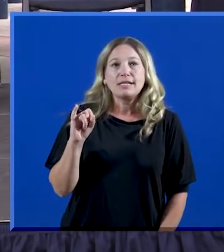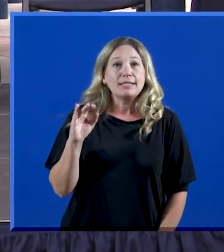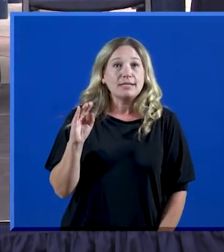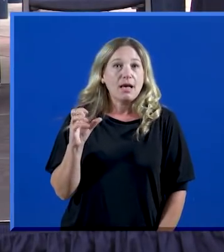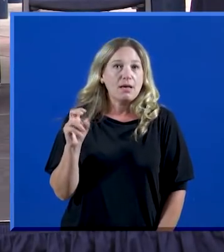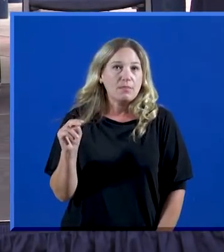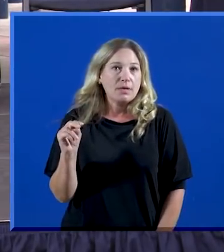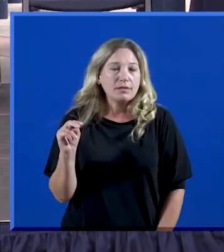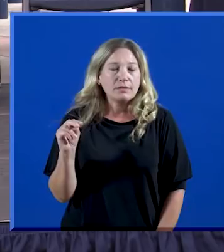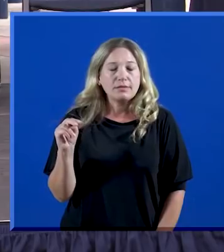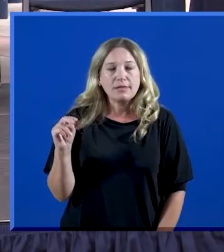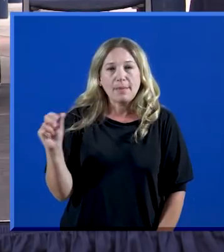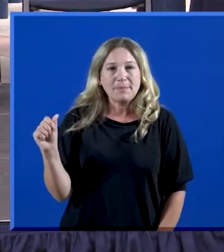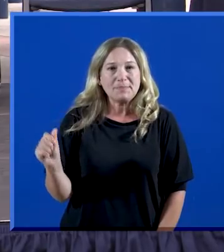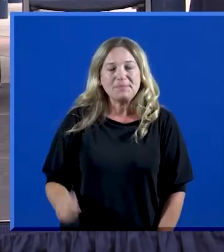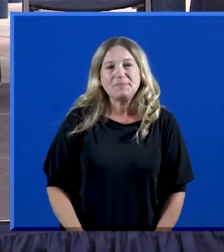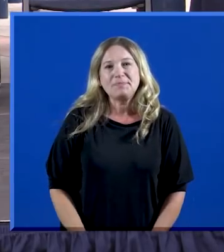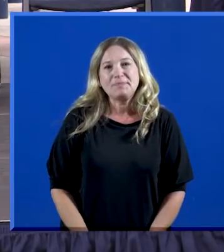Simon Abbott,